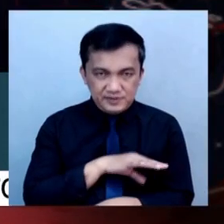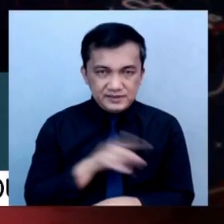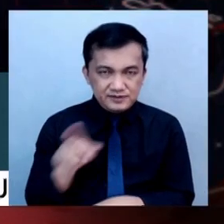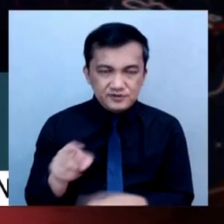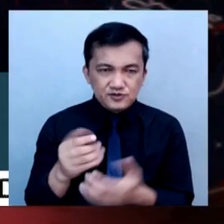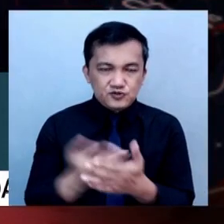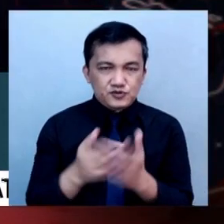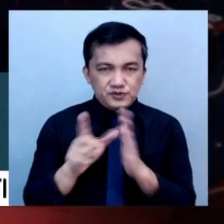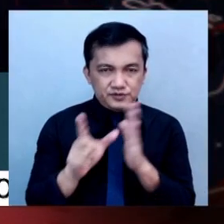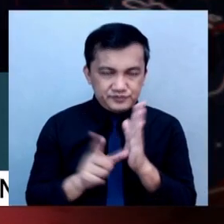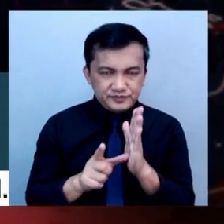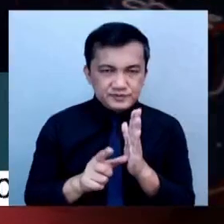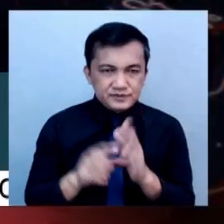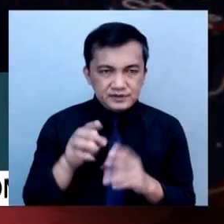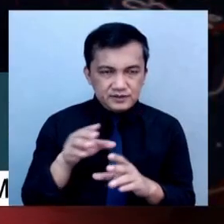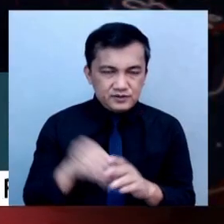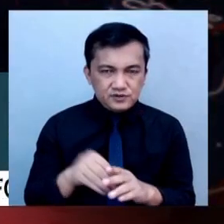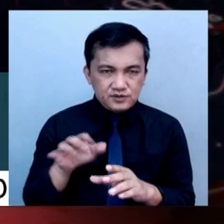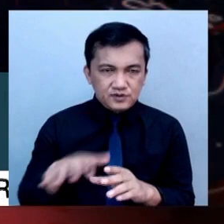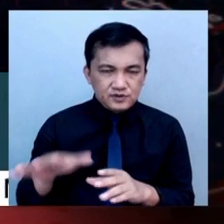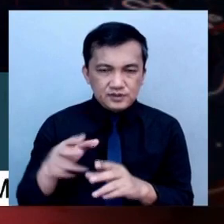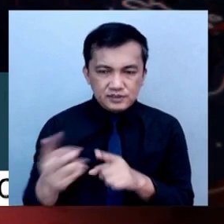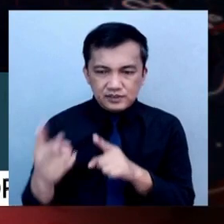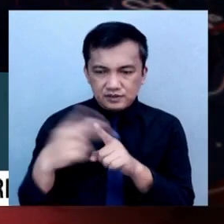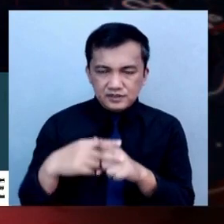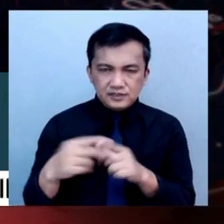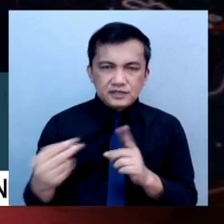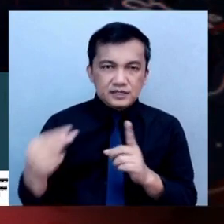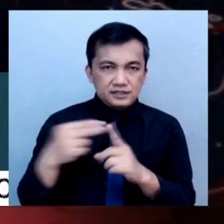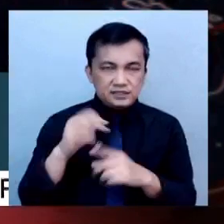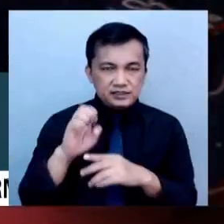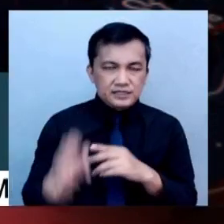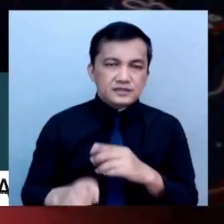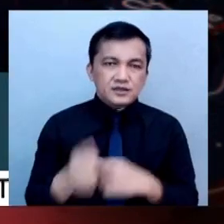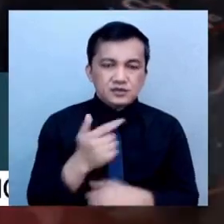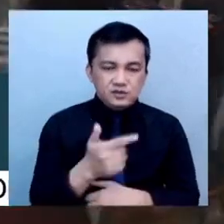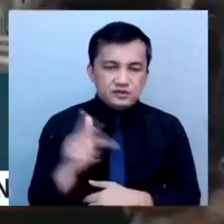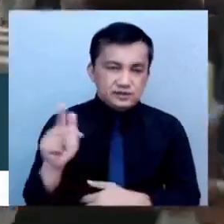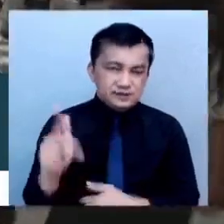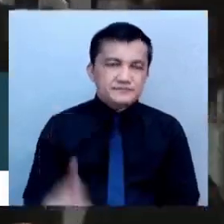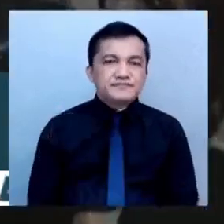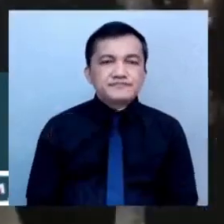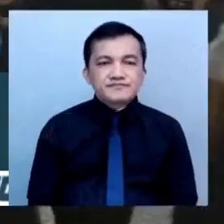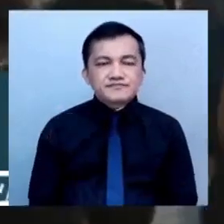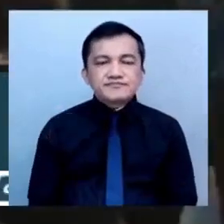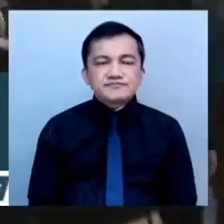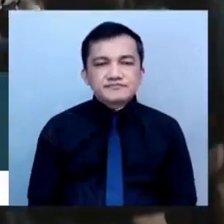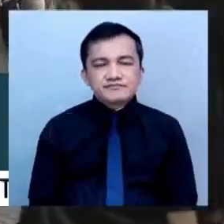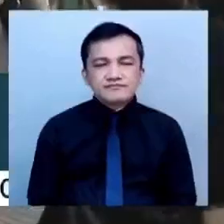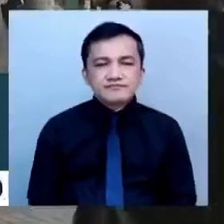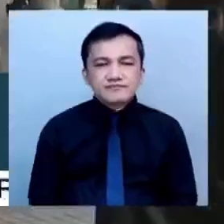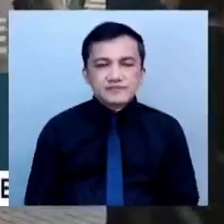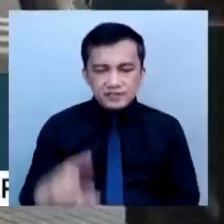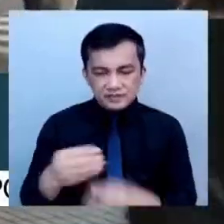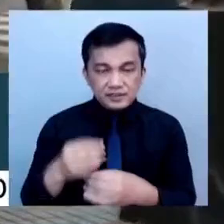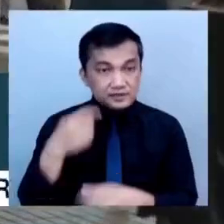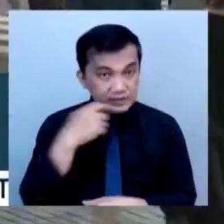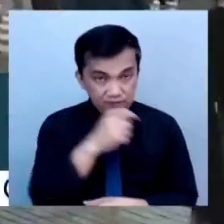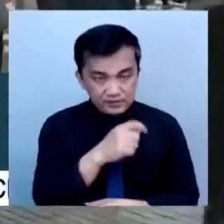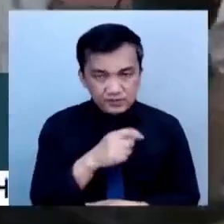law, including those hired until the end of 2023. Aside from Taiwan,